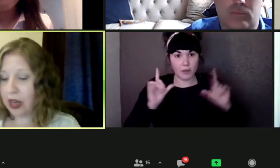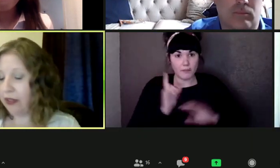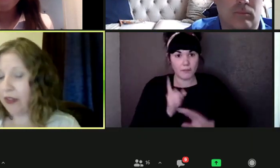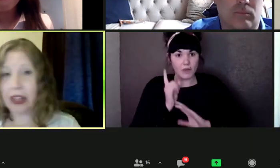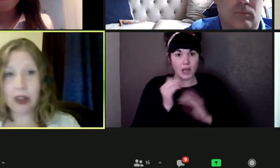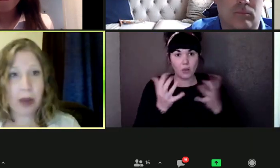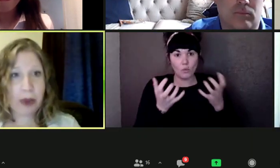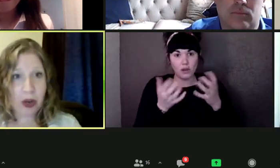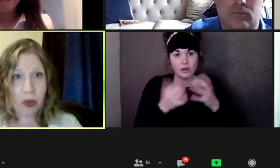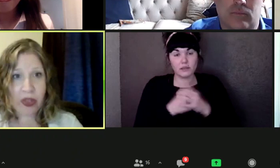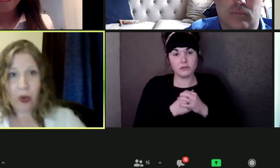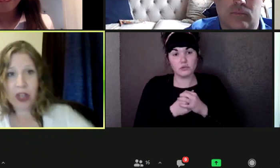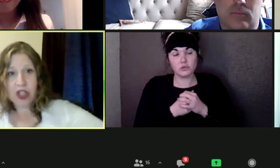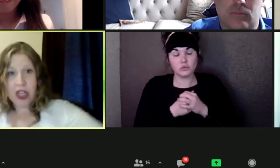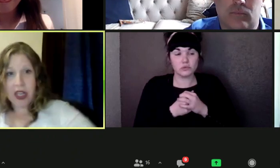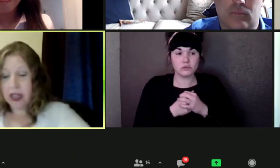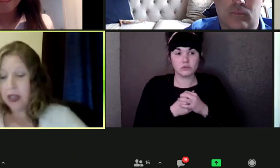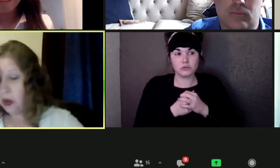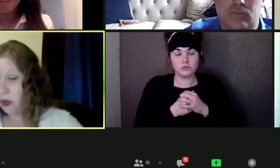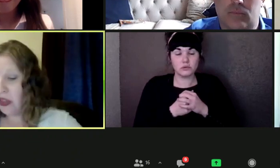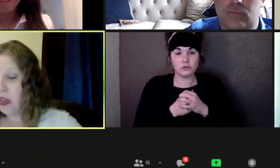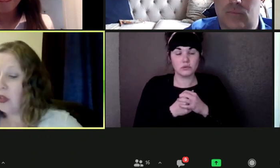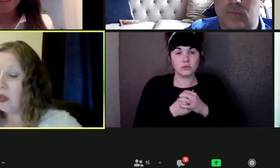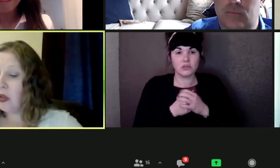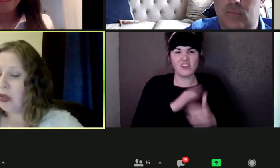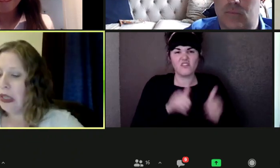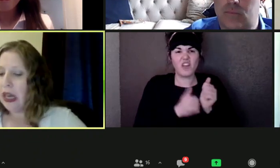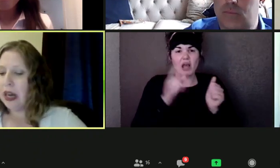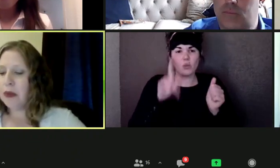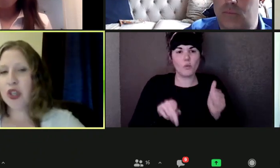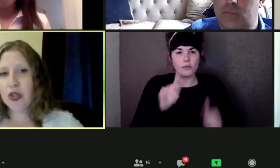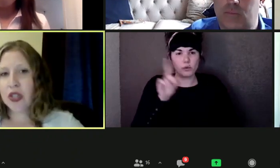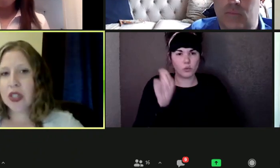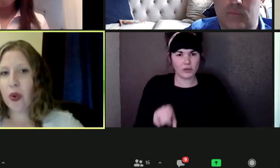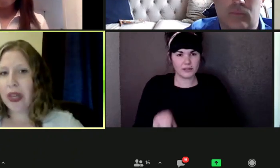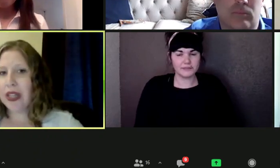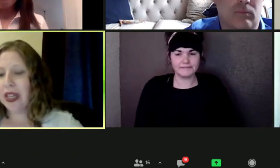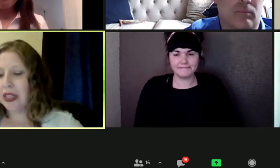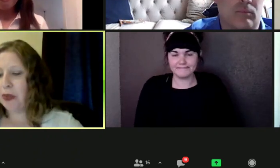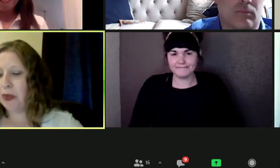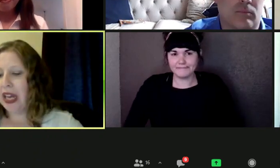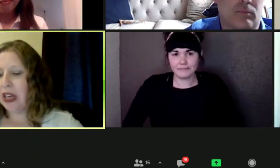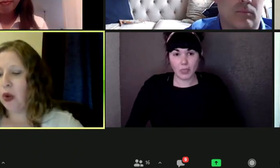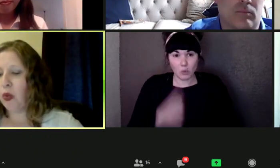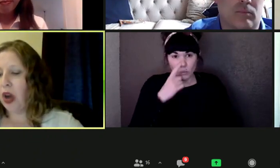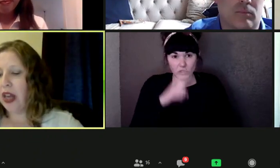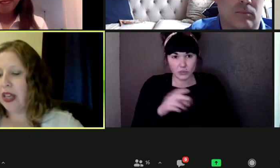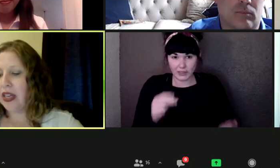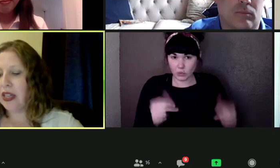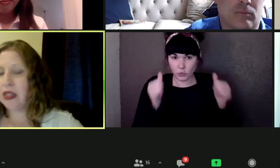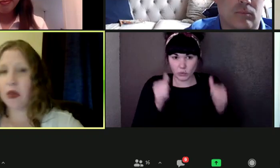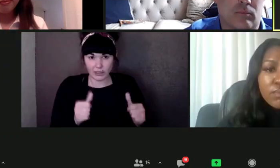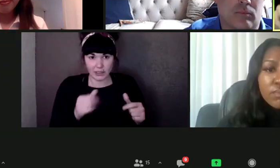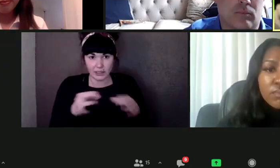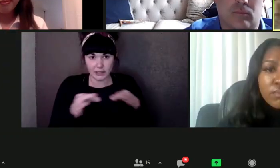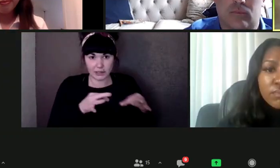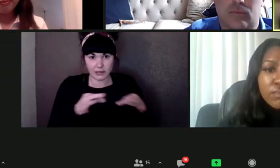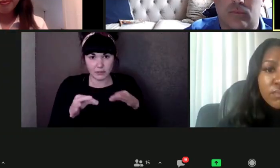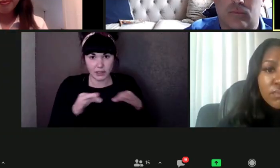to, uh, follow up with a question with you. Um, could you just quickly explain what